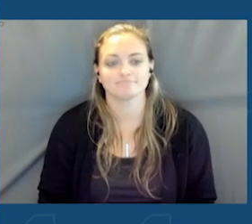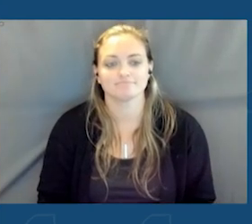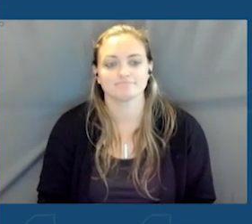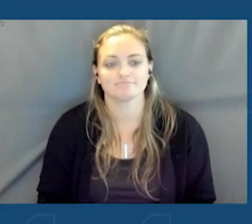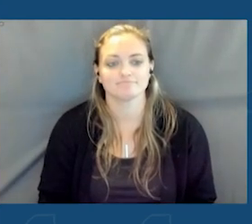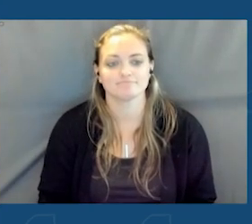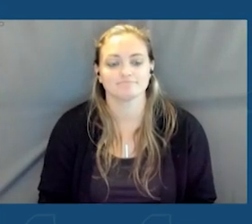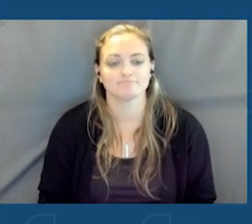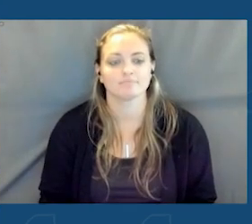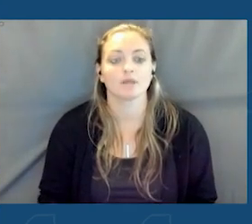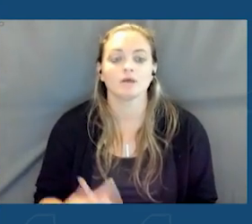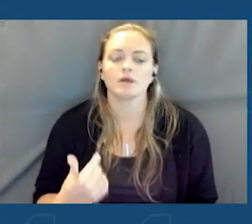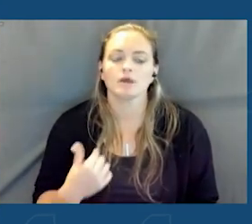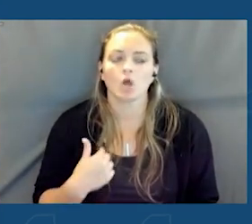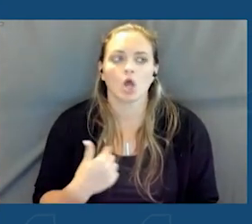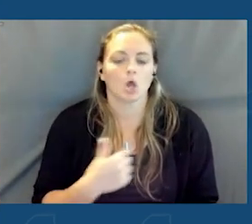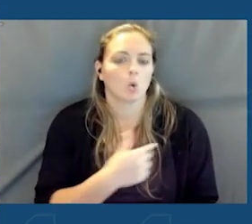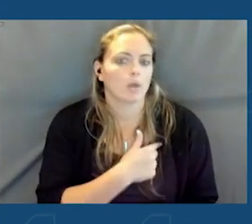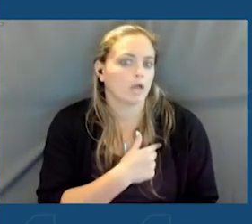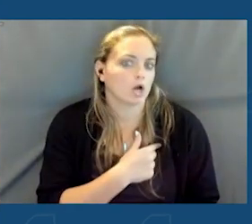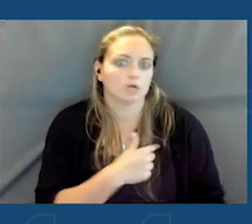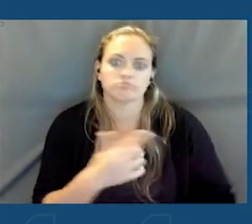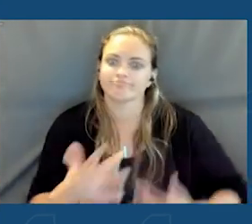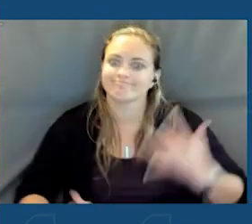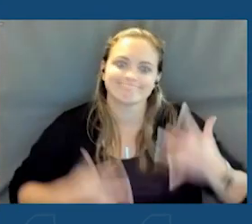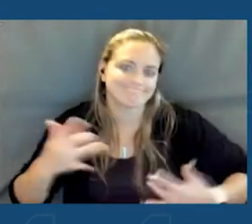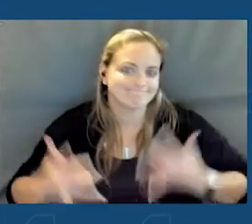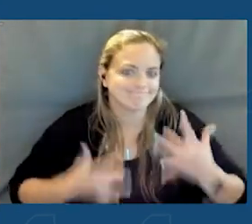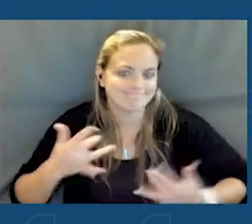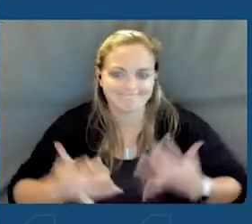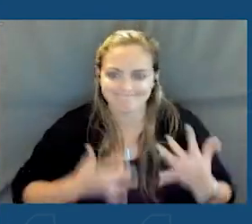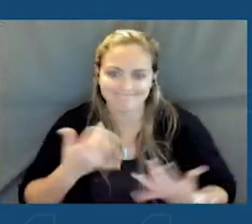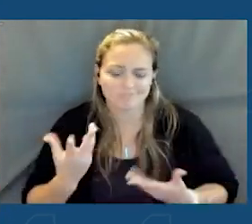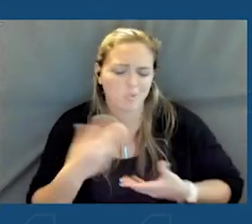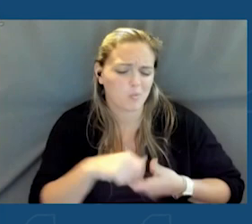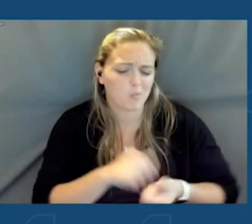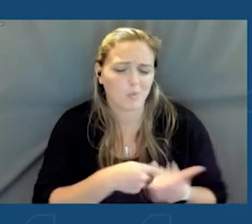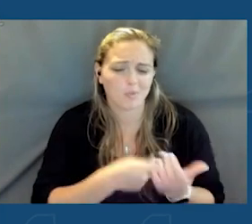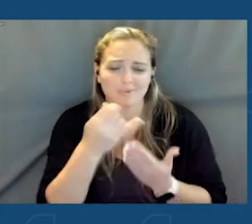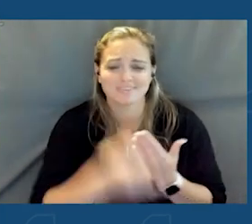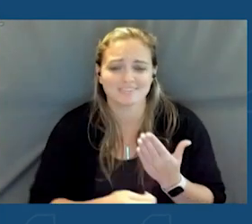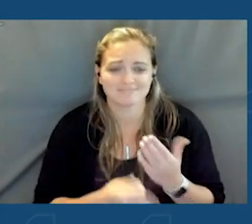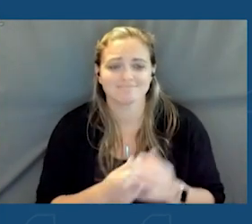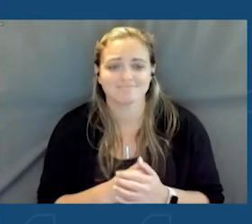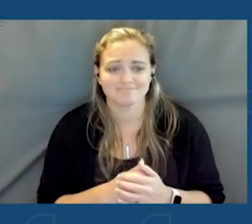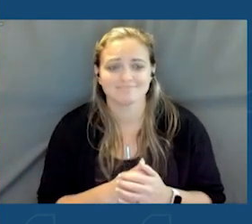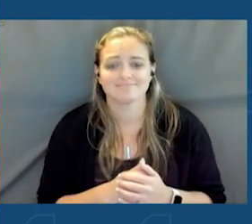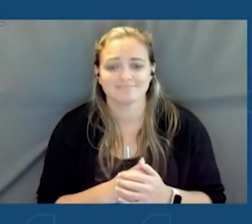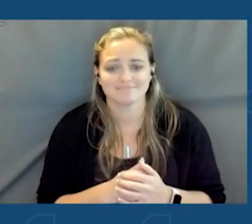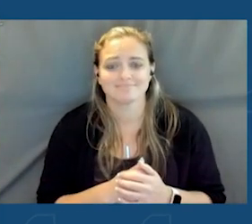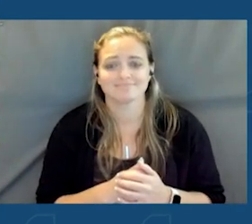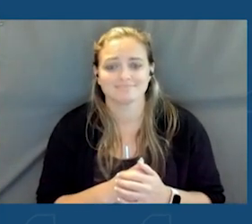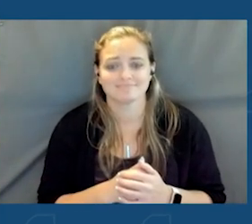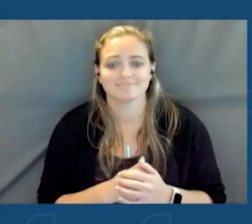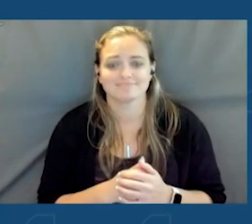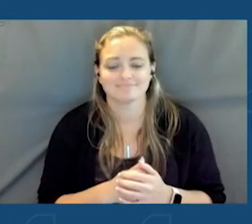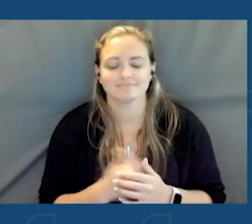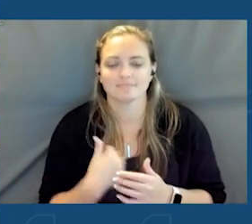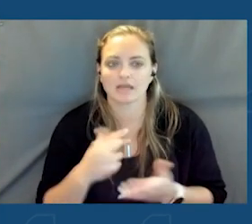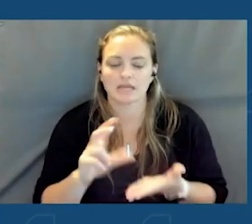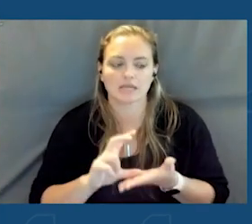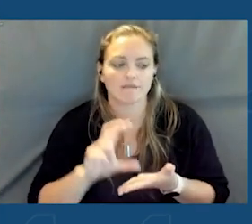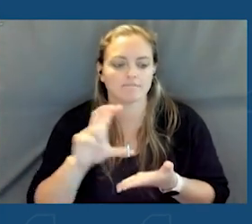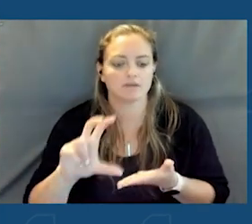We are just truly excited to be a part of this project. You know, I invested in